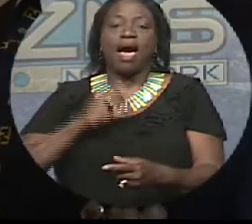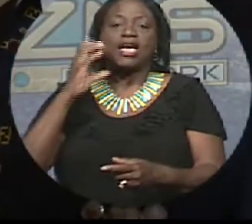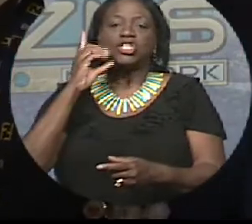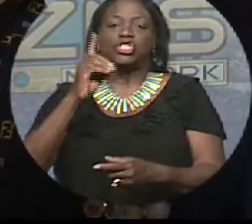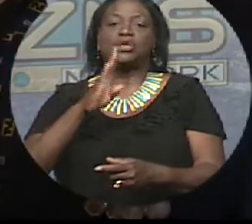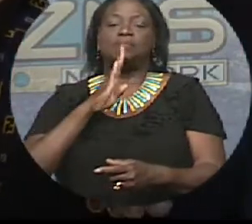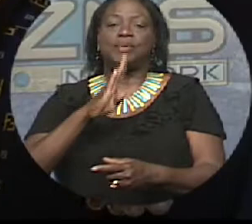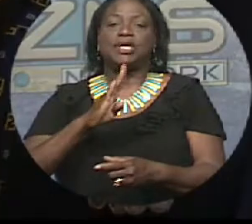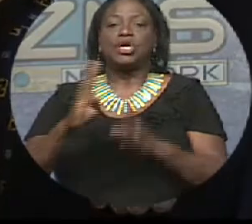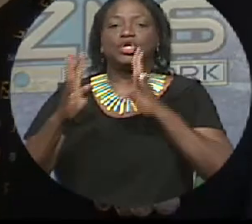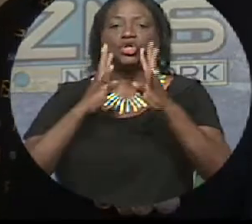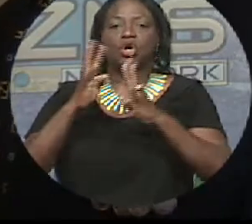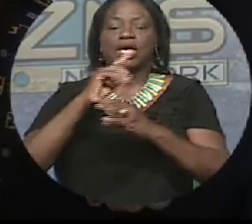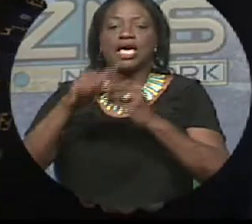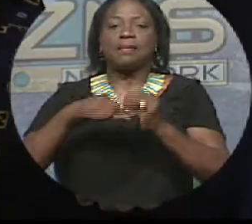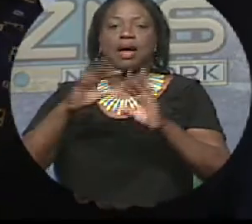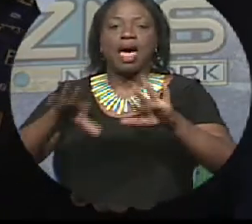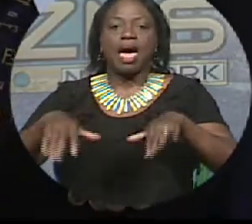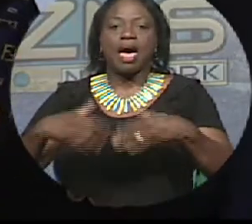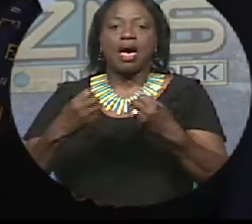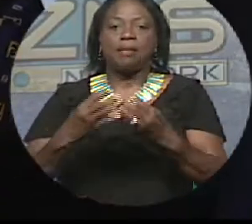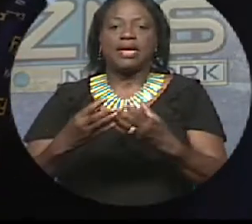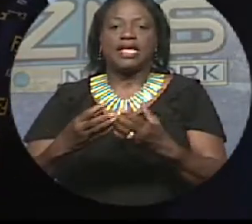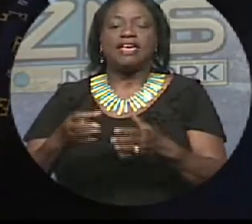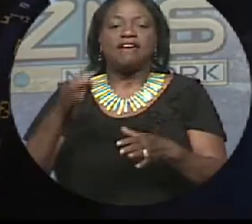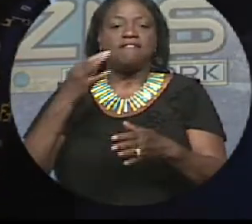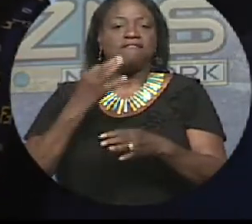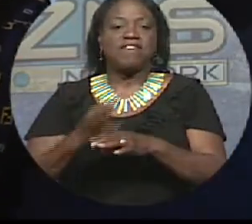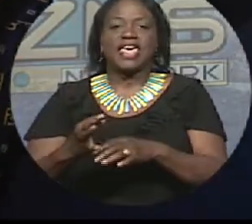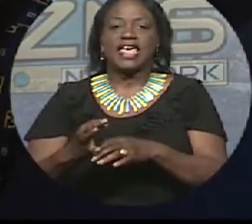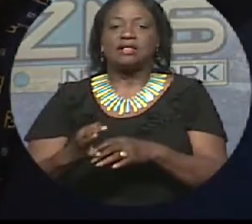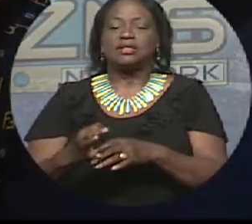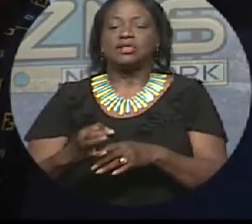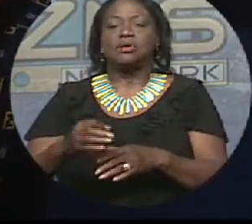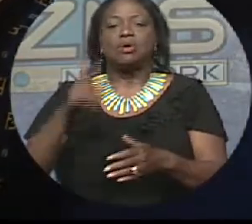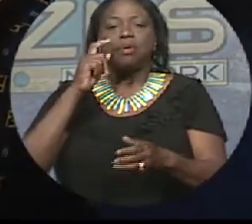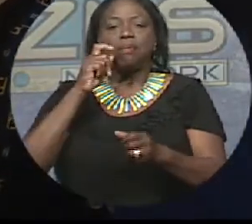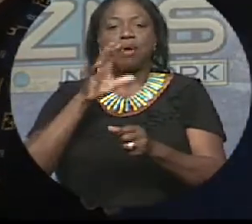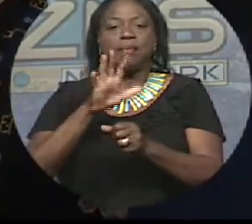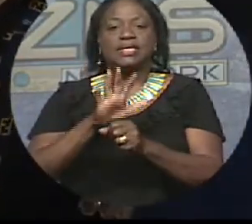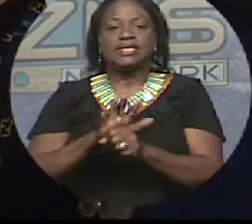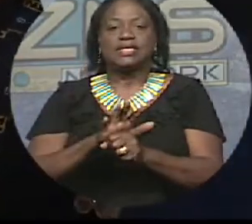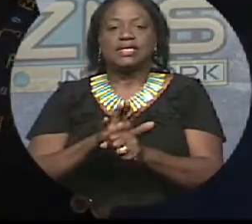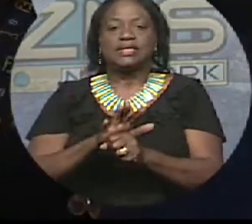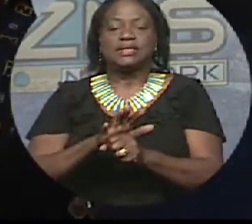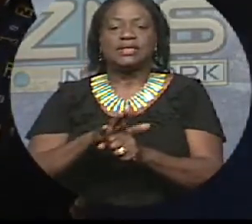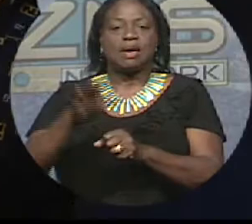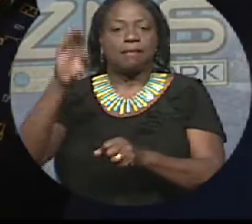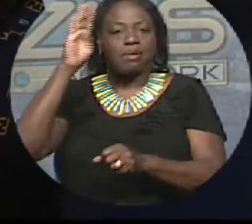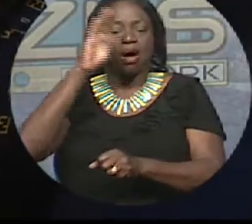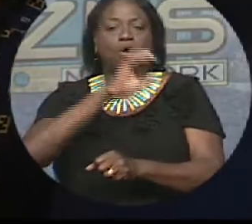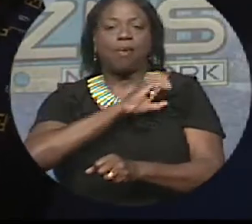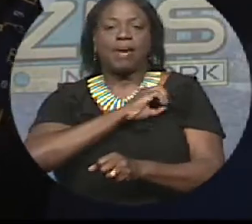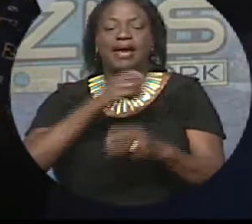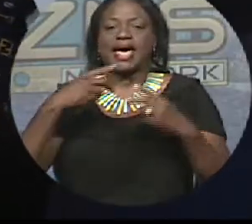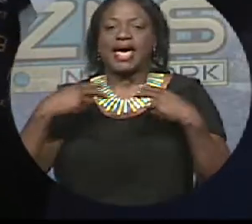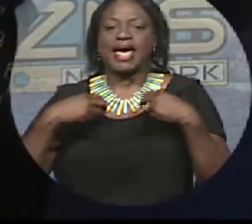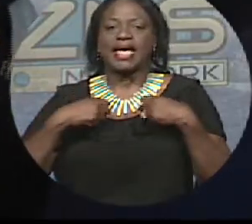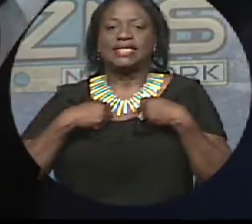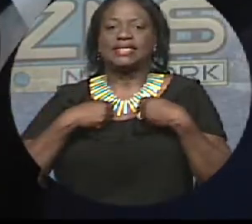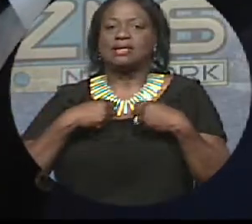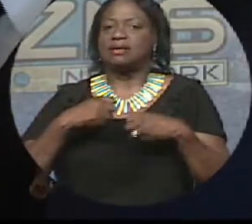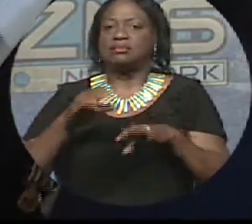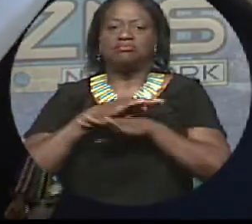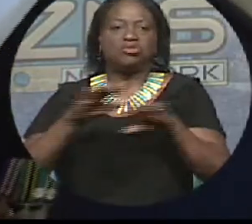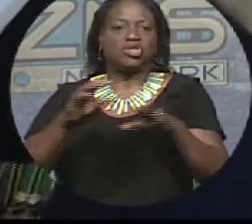talking about how many failed promises President Barack Obama had. It just doesn't make any kind of sense to me